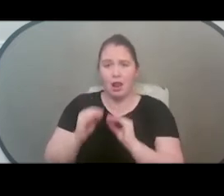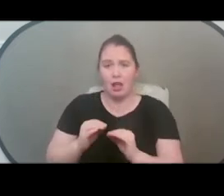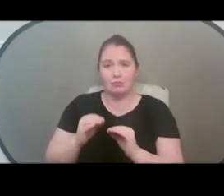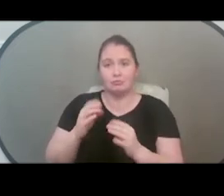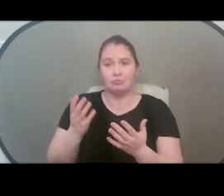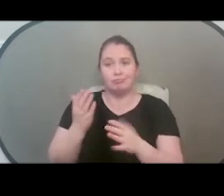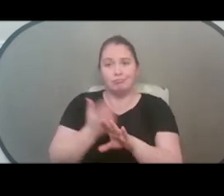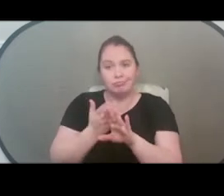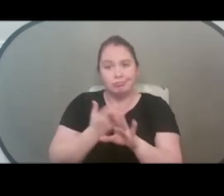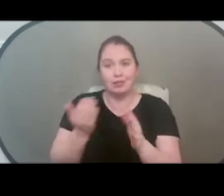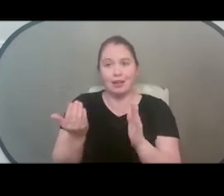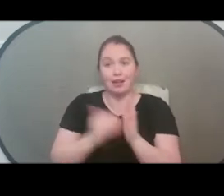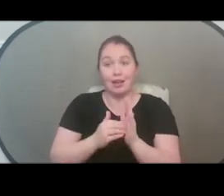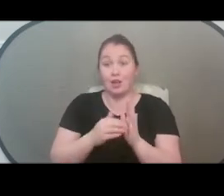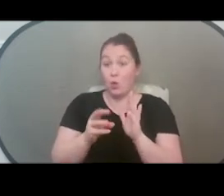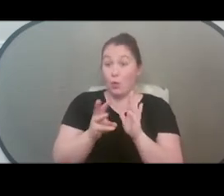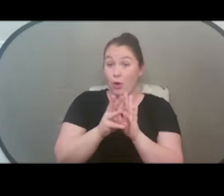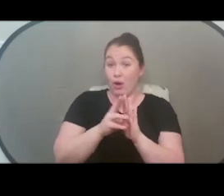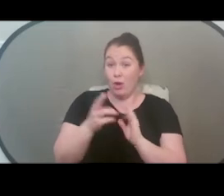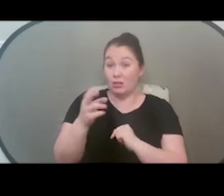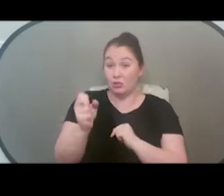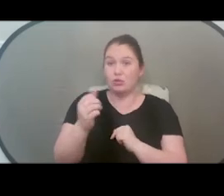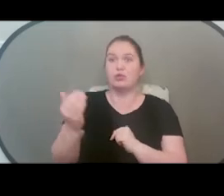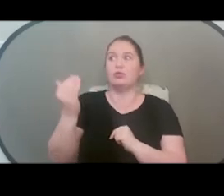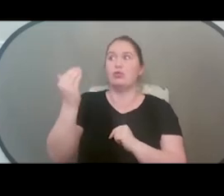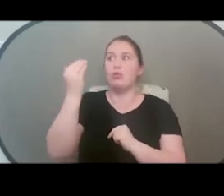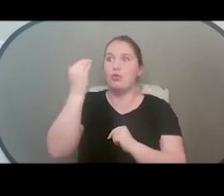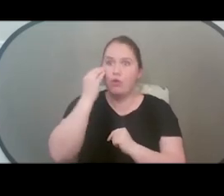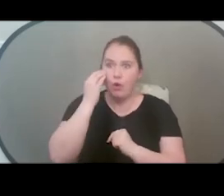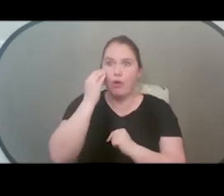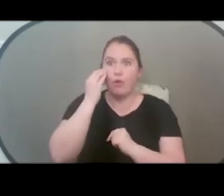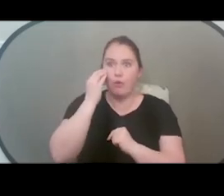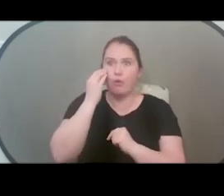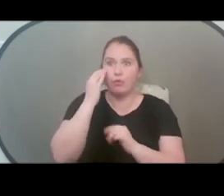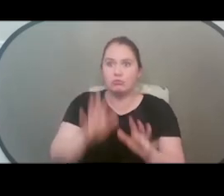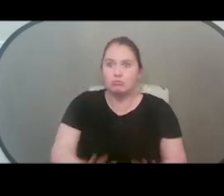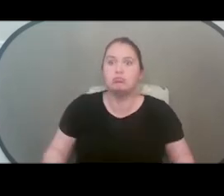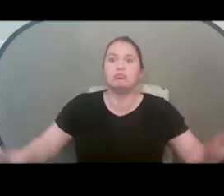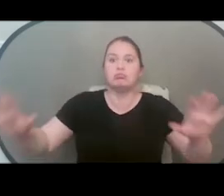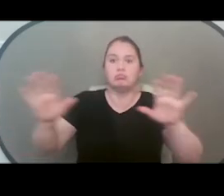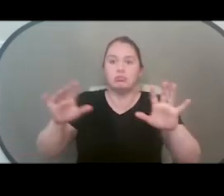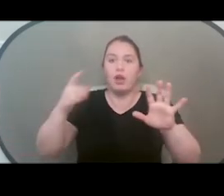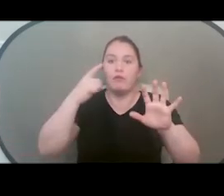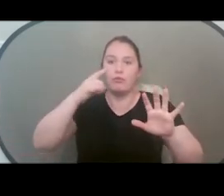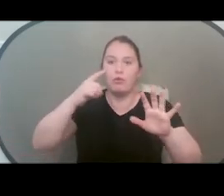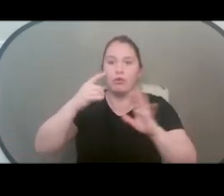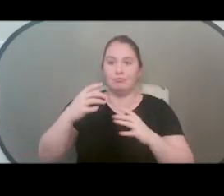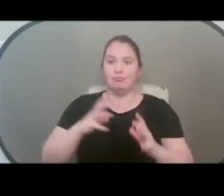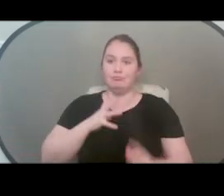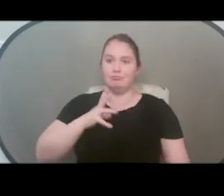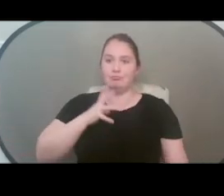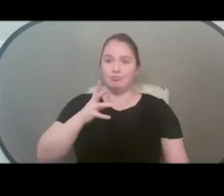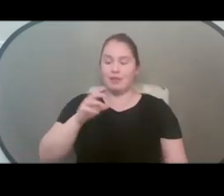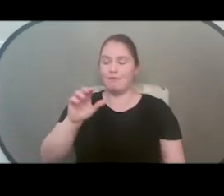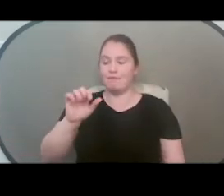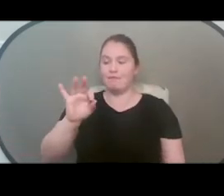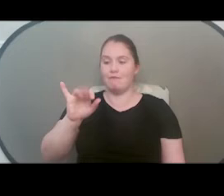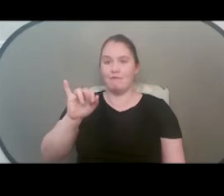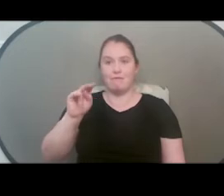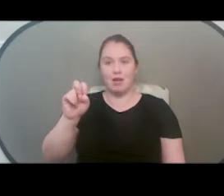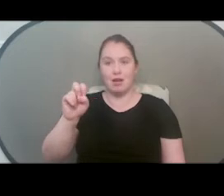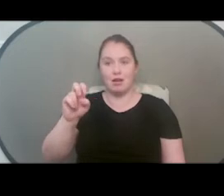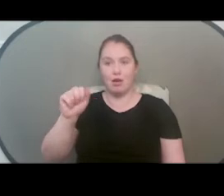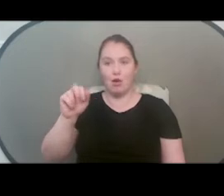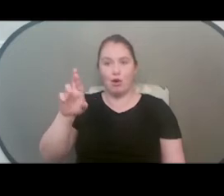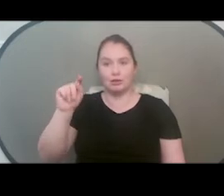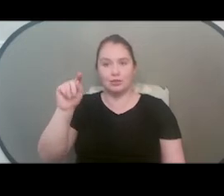is known for their fine arts. And if we're having a new high school, a new showcase for